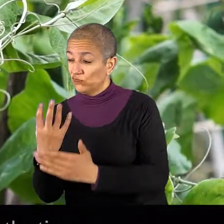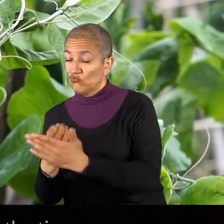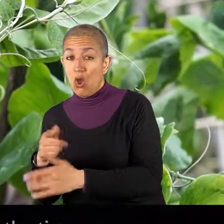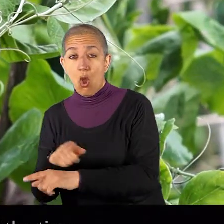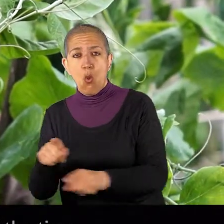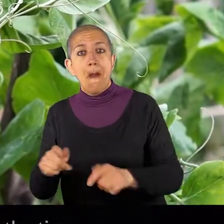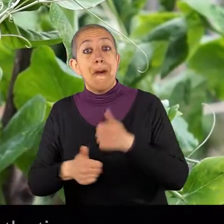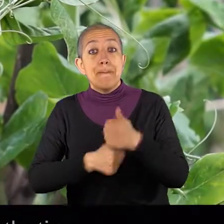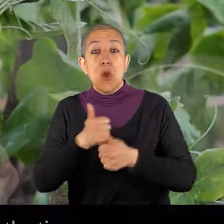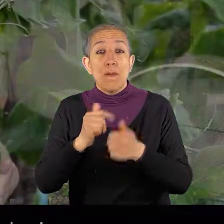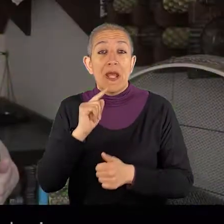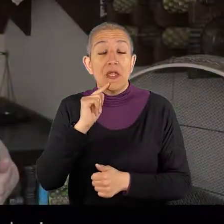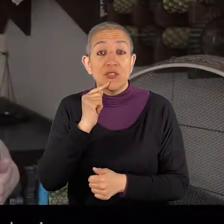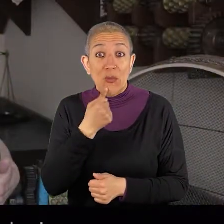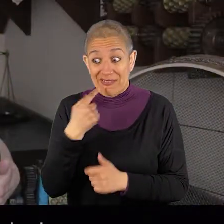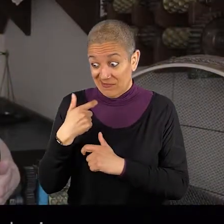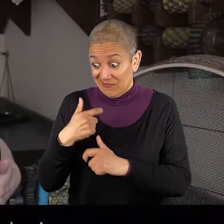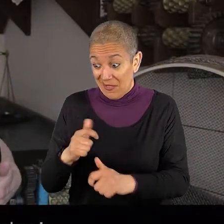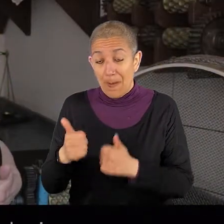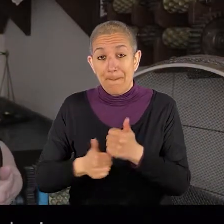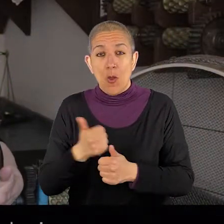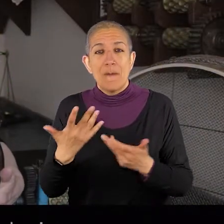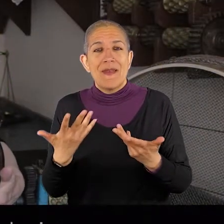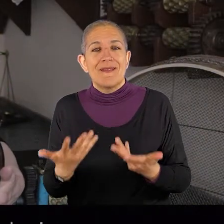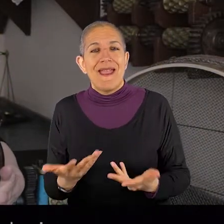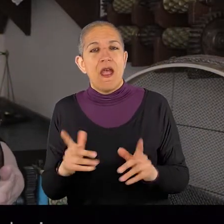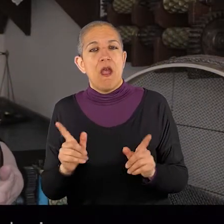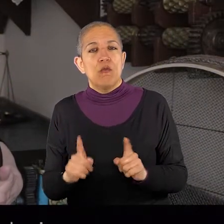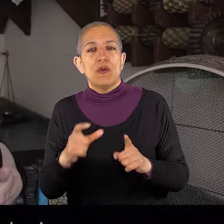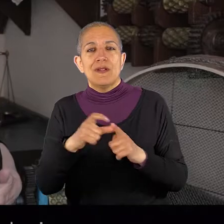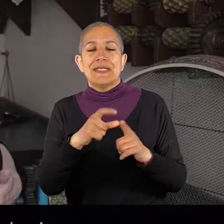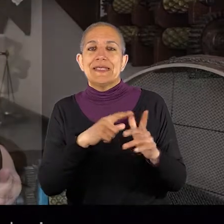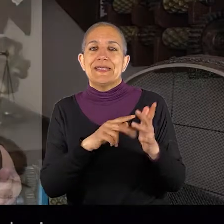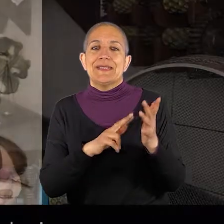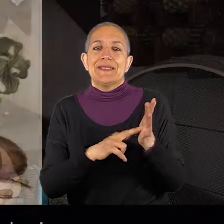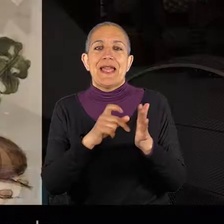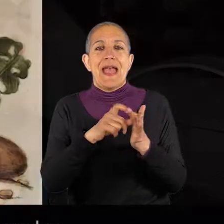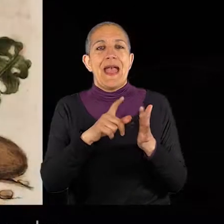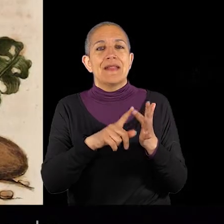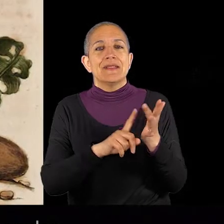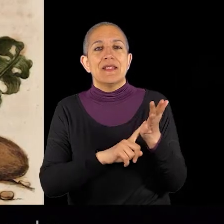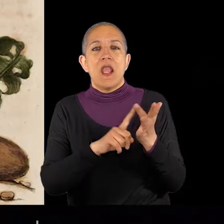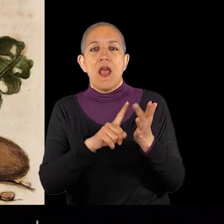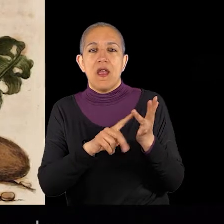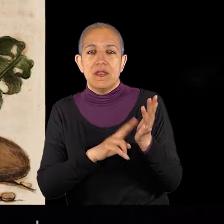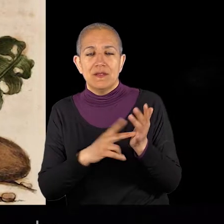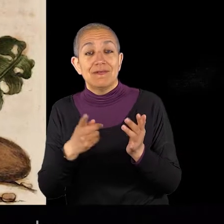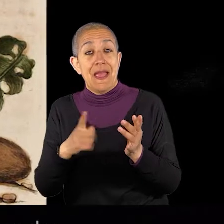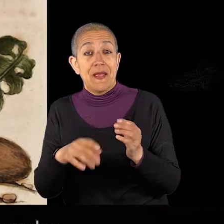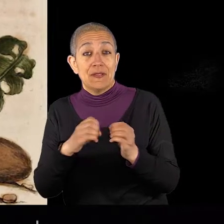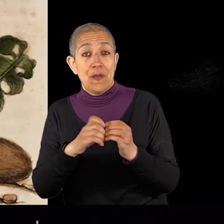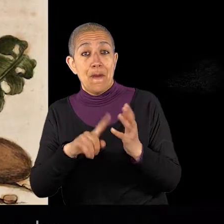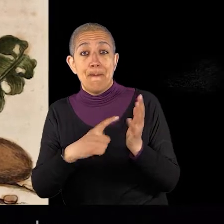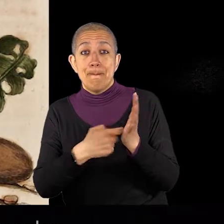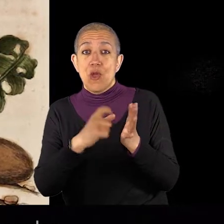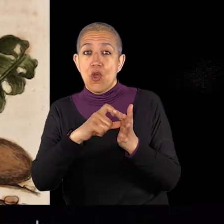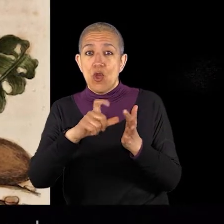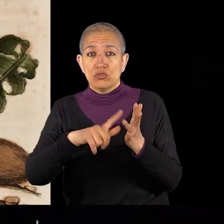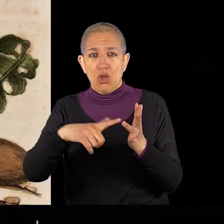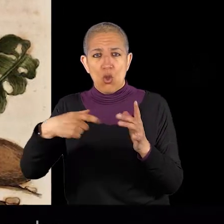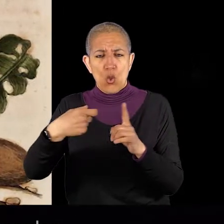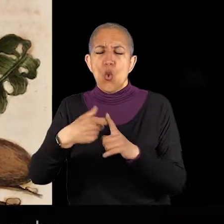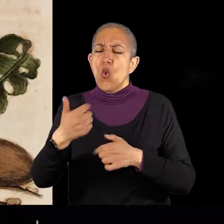popular sweets of the time, and is actually quite popular today, is dandelion and burdock. Very